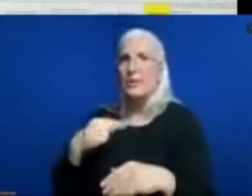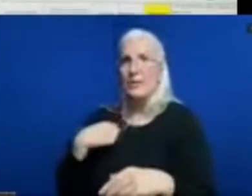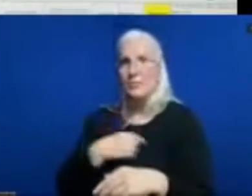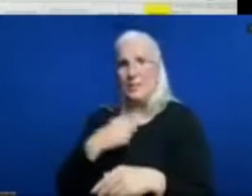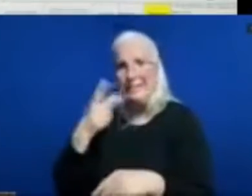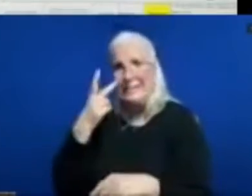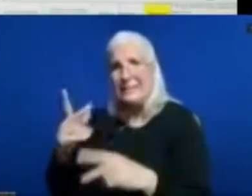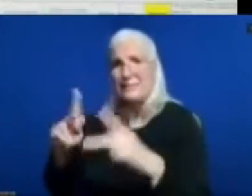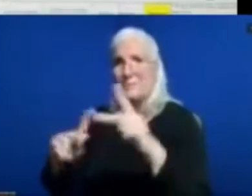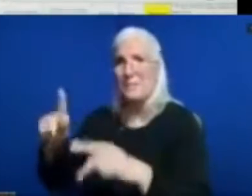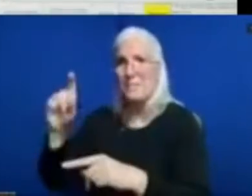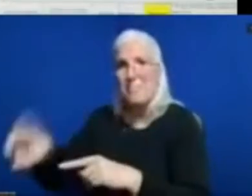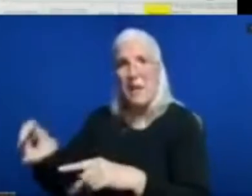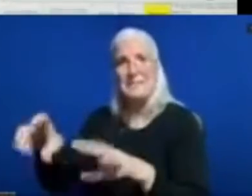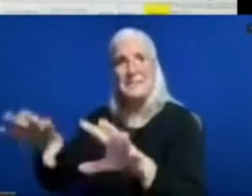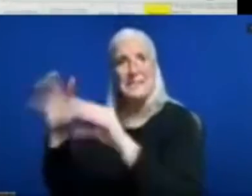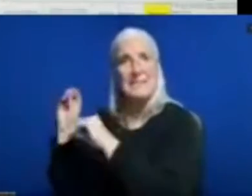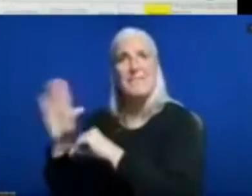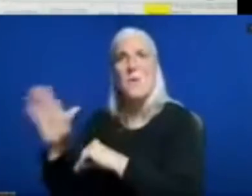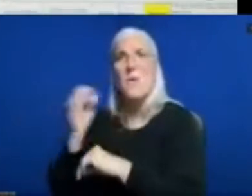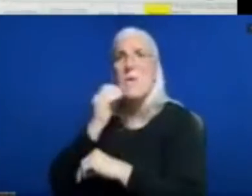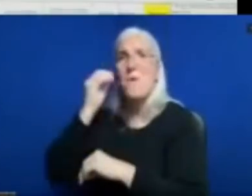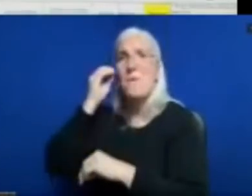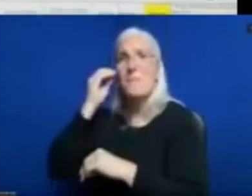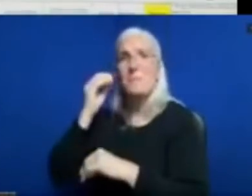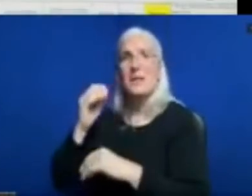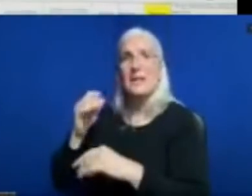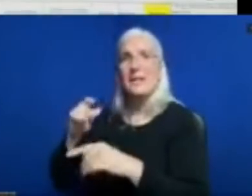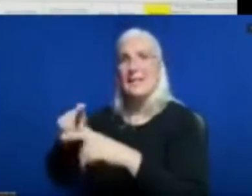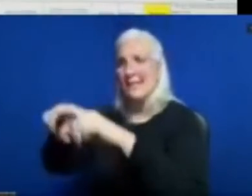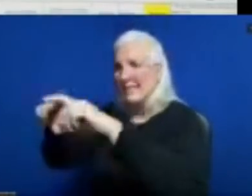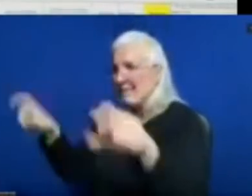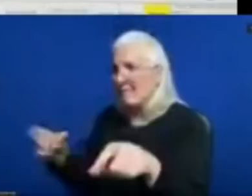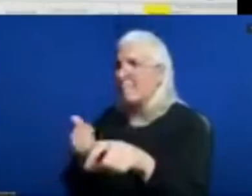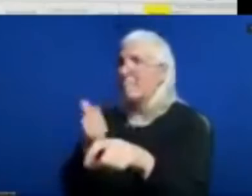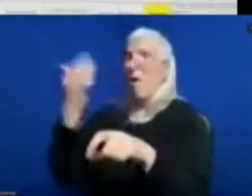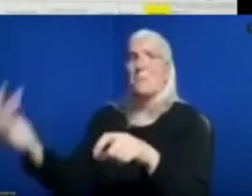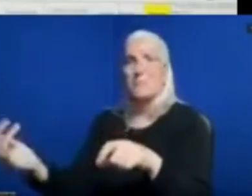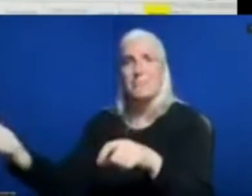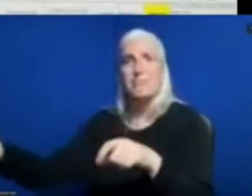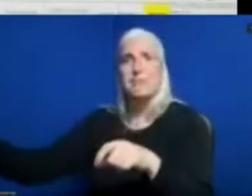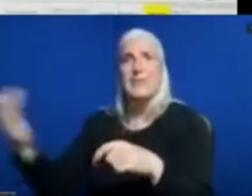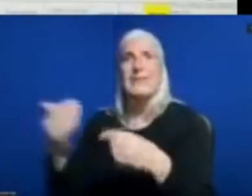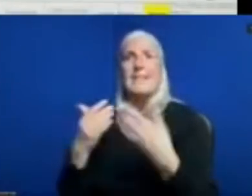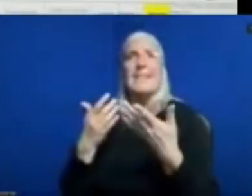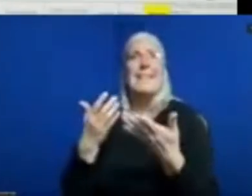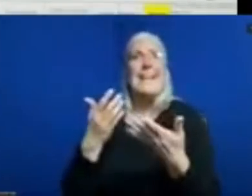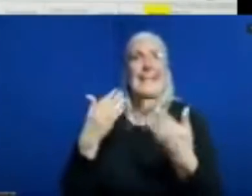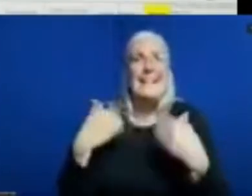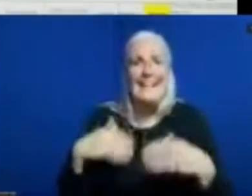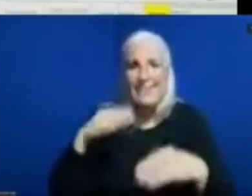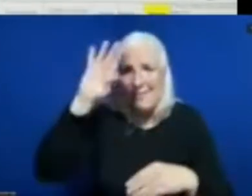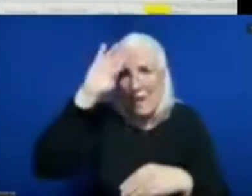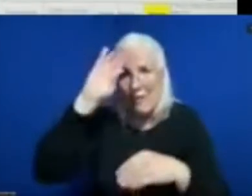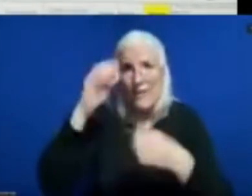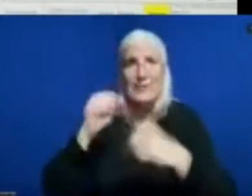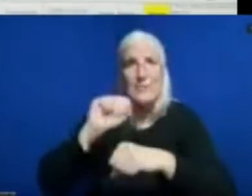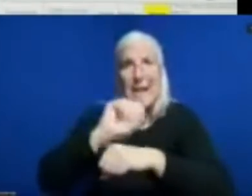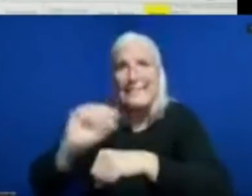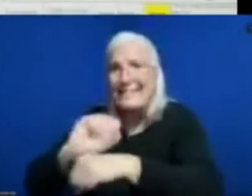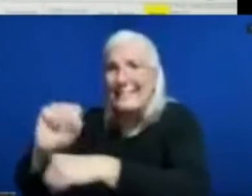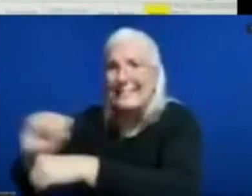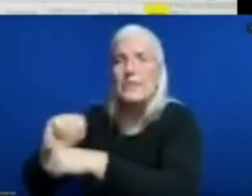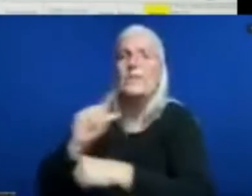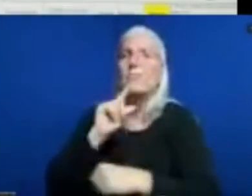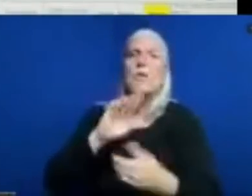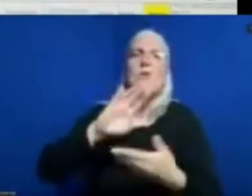lines. It's really about what happens on the ground and how we get around this fire together, and continue to appreciate the hard work that